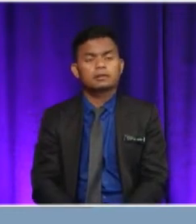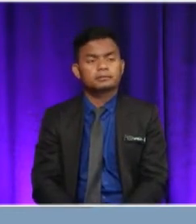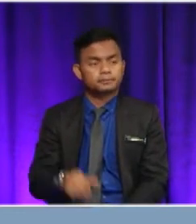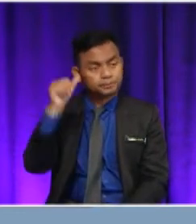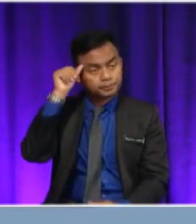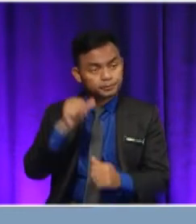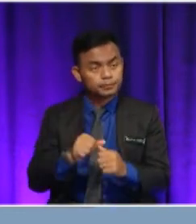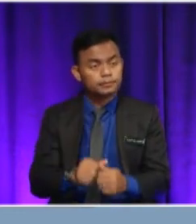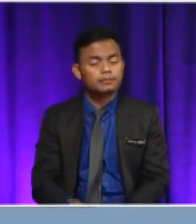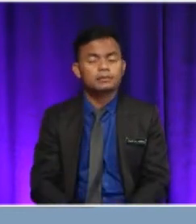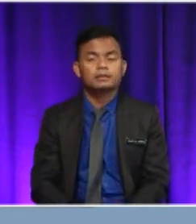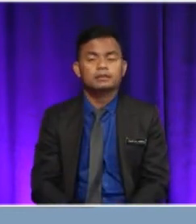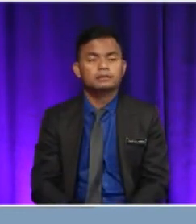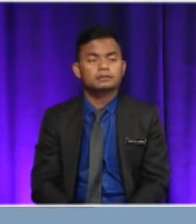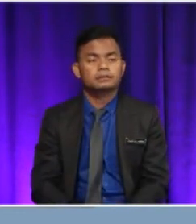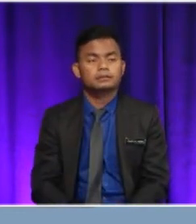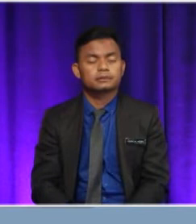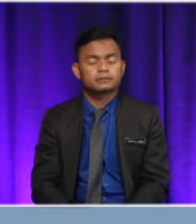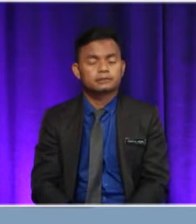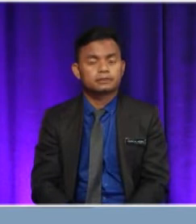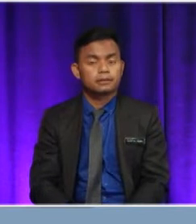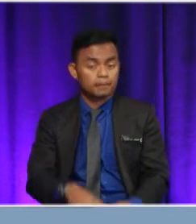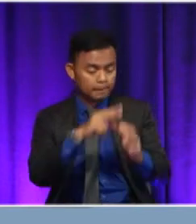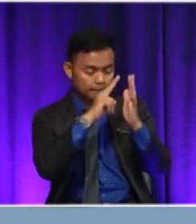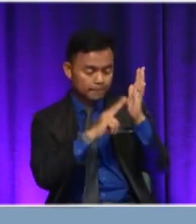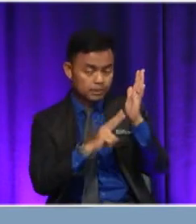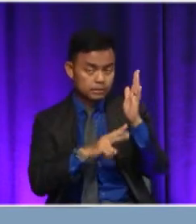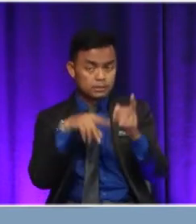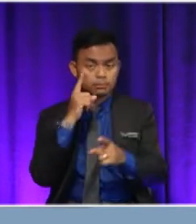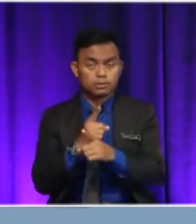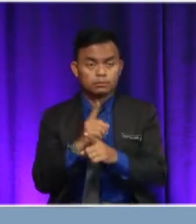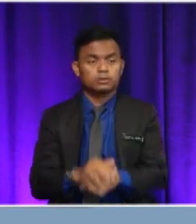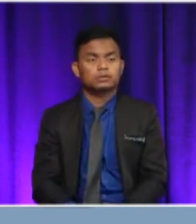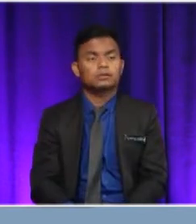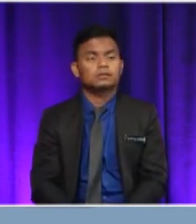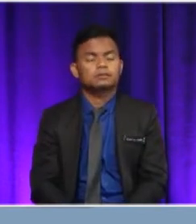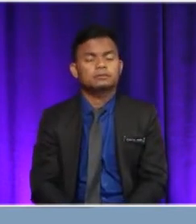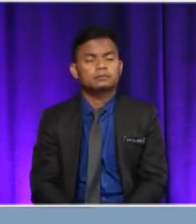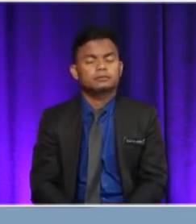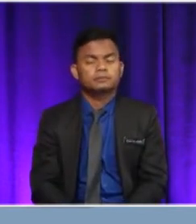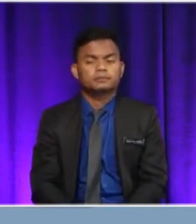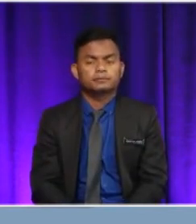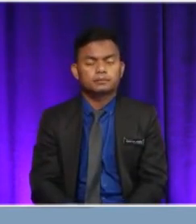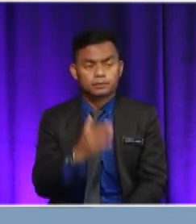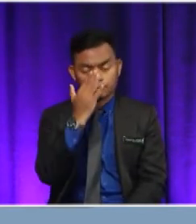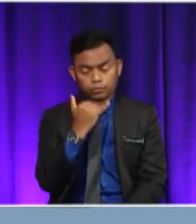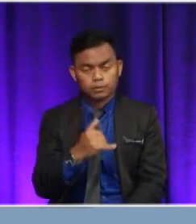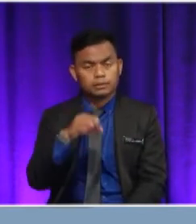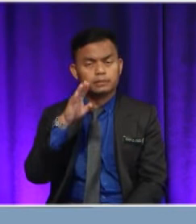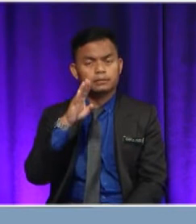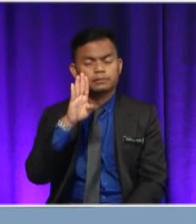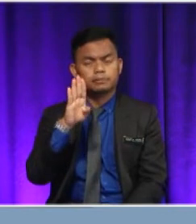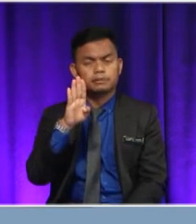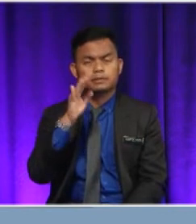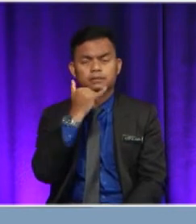have given you, first is for you to read the question carefully. Okay, could somebody tell me why is B